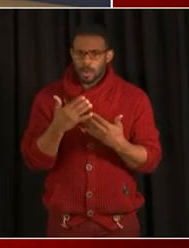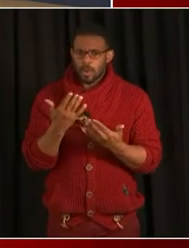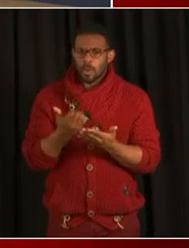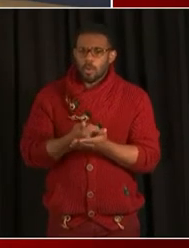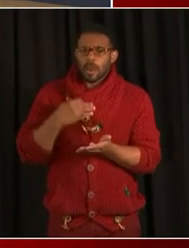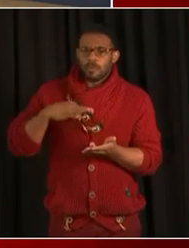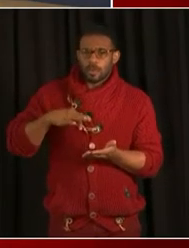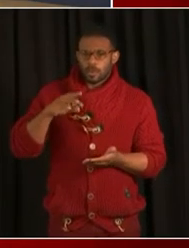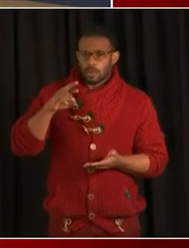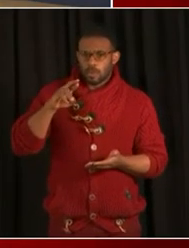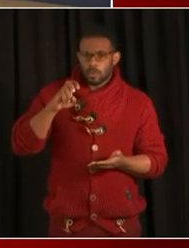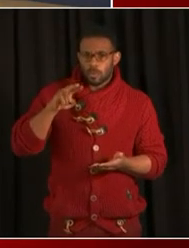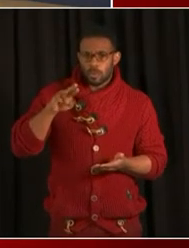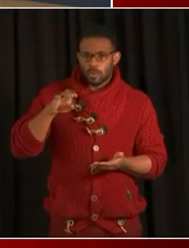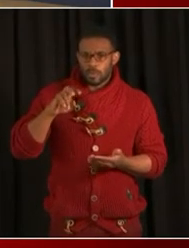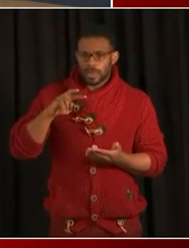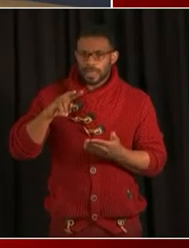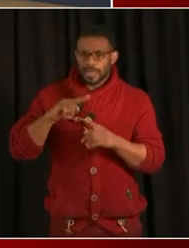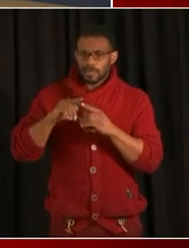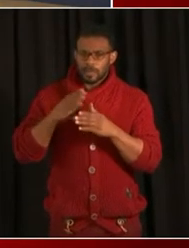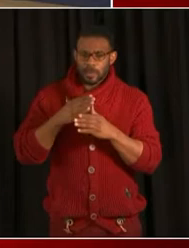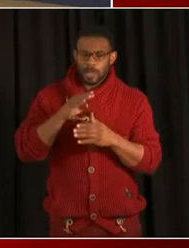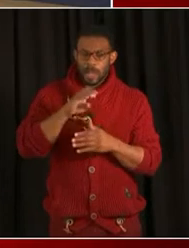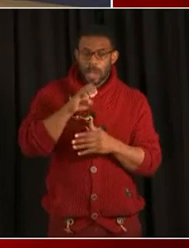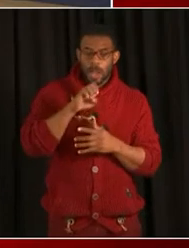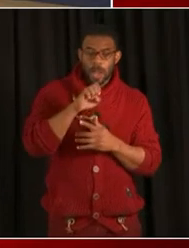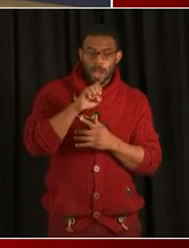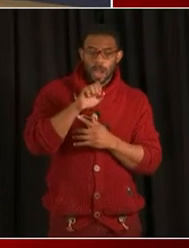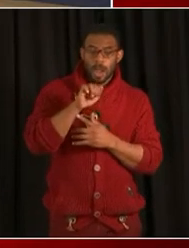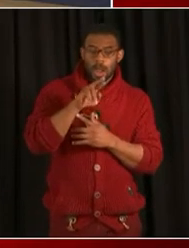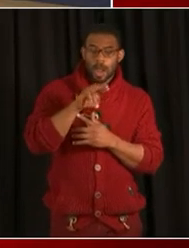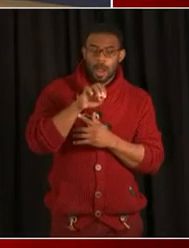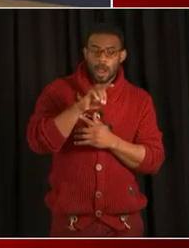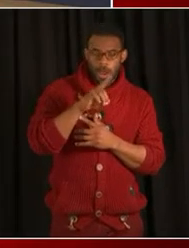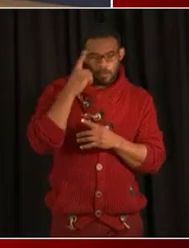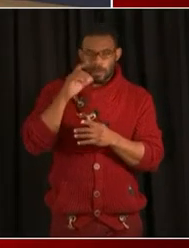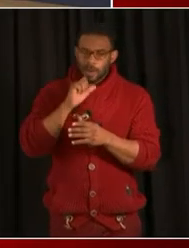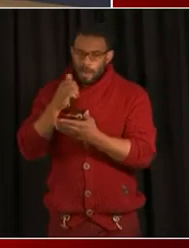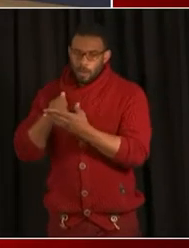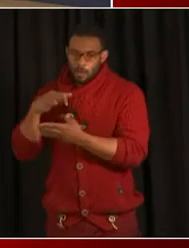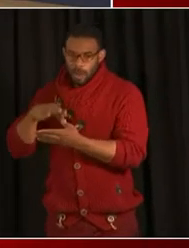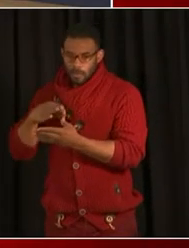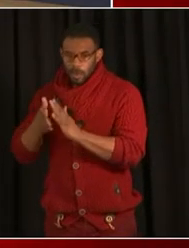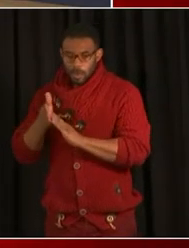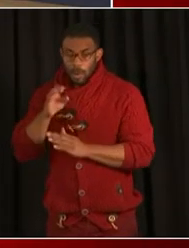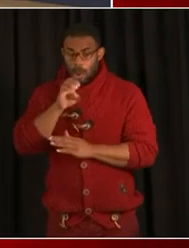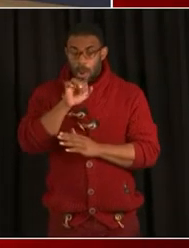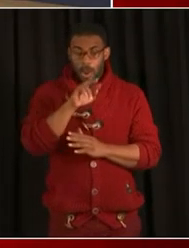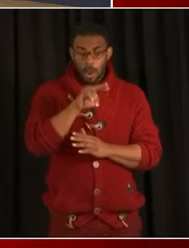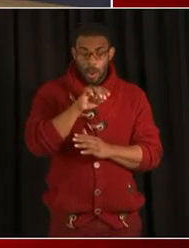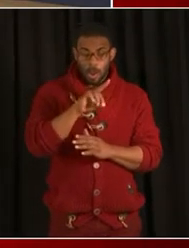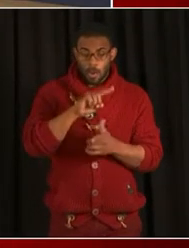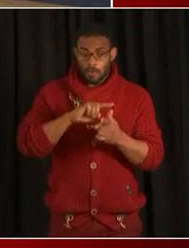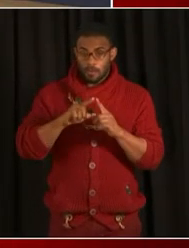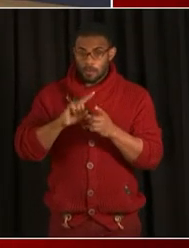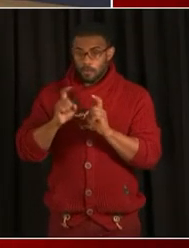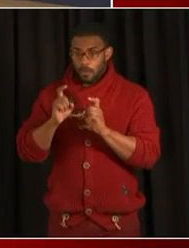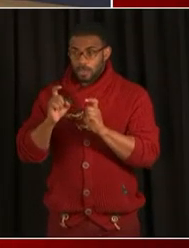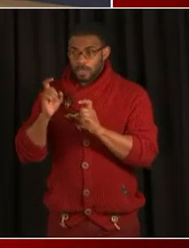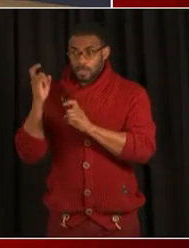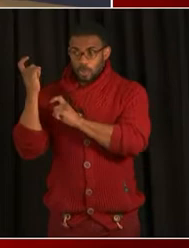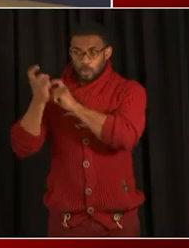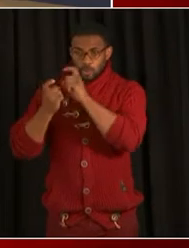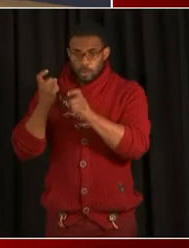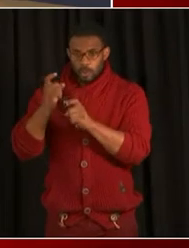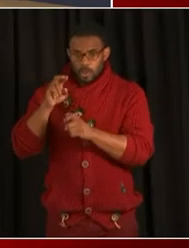of revenue, the difference between earned revenue. This is more for our nonprofit operators, earned revenue versus contributed revenue,